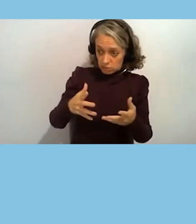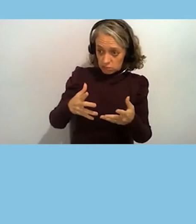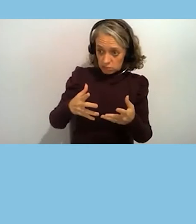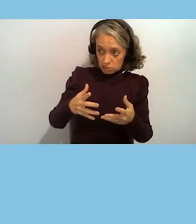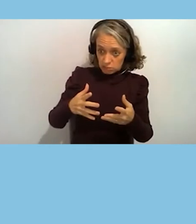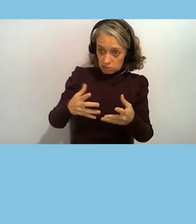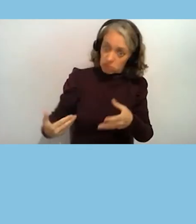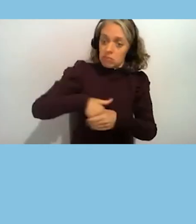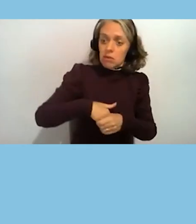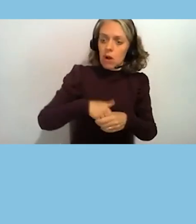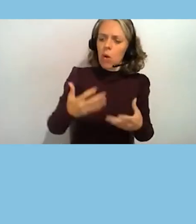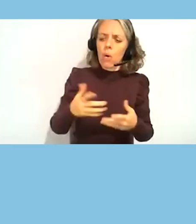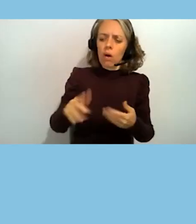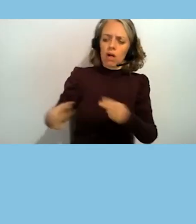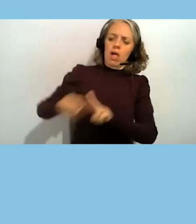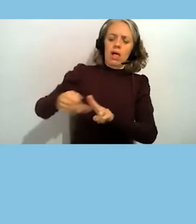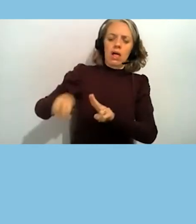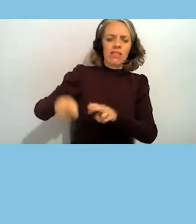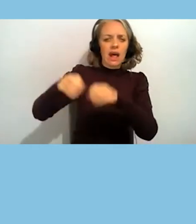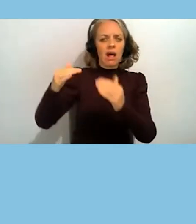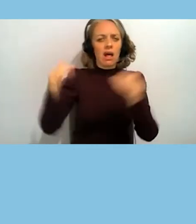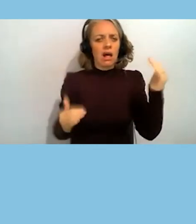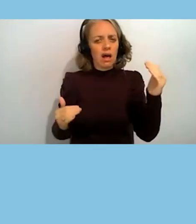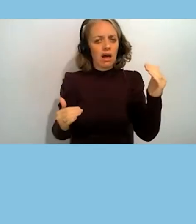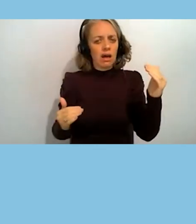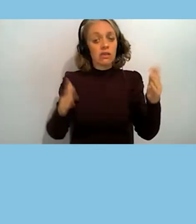asking such questions, creation can start again.